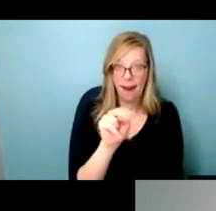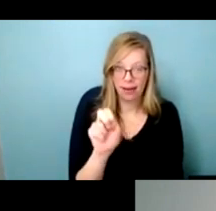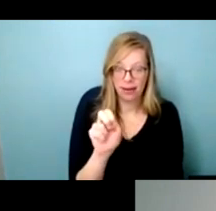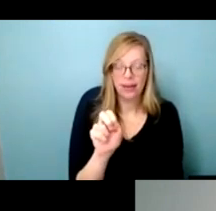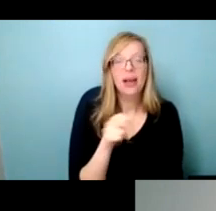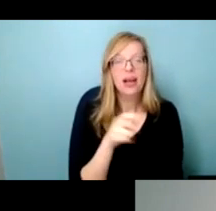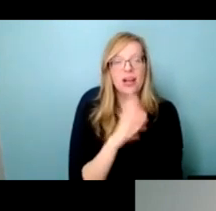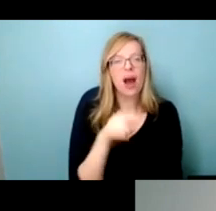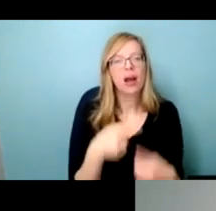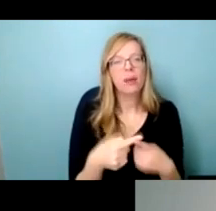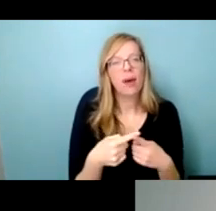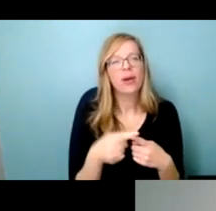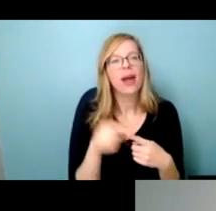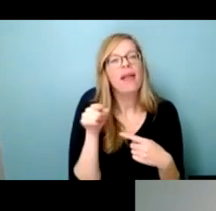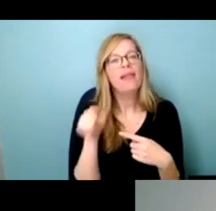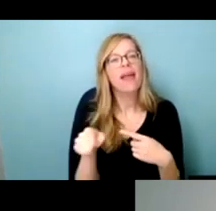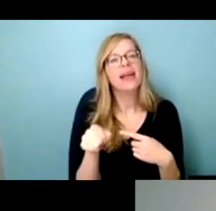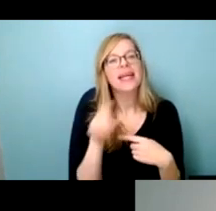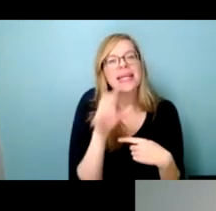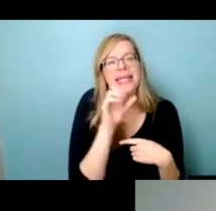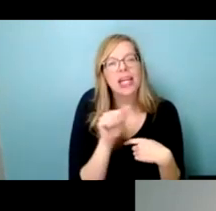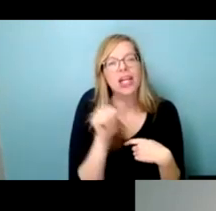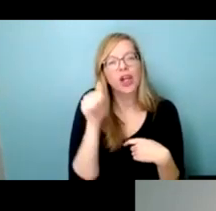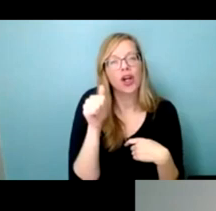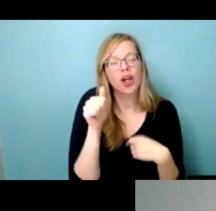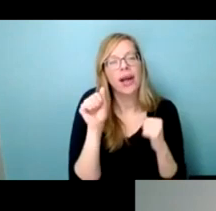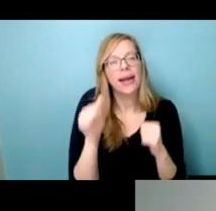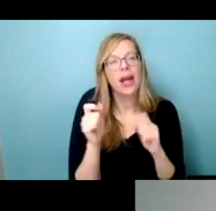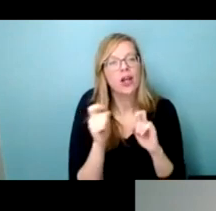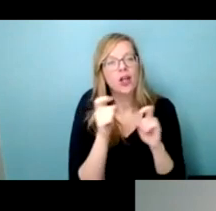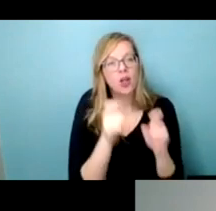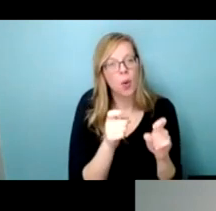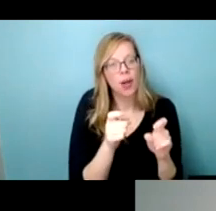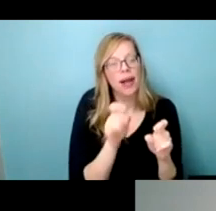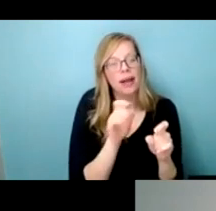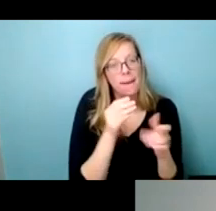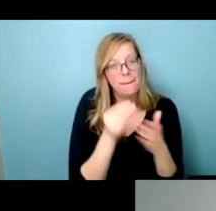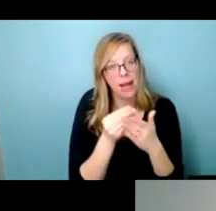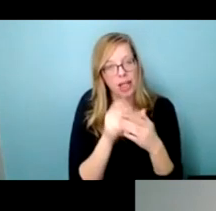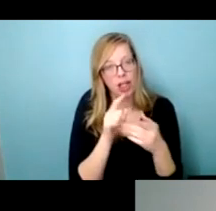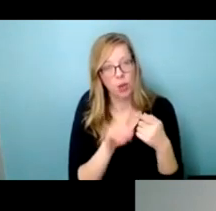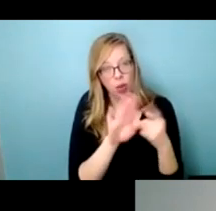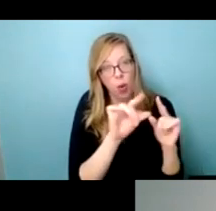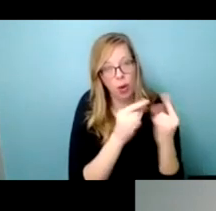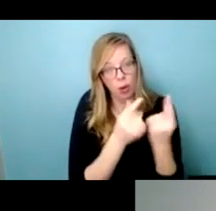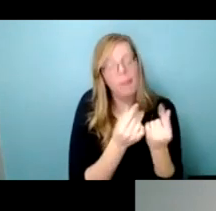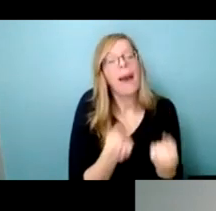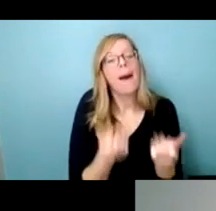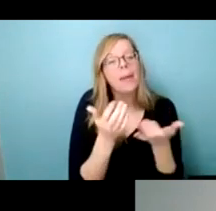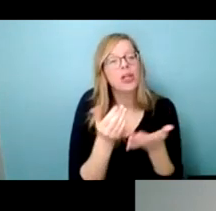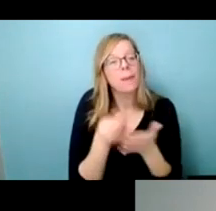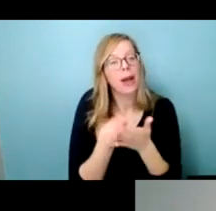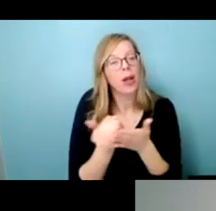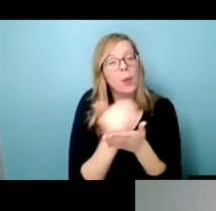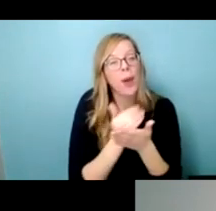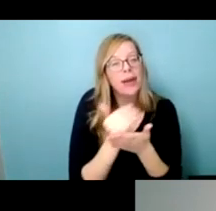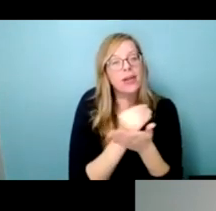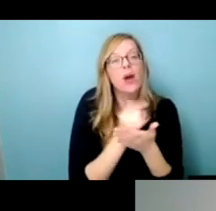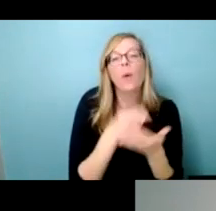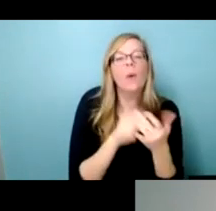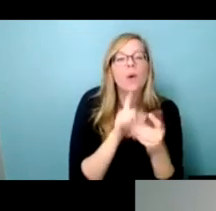seniors to donate their rebate money to your group. How much did that raise, and what was the response from the province and the seniors?